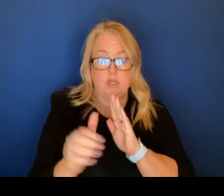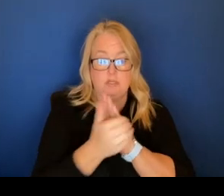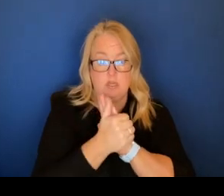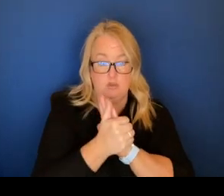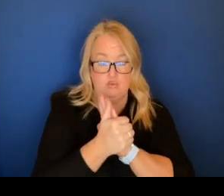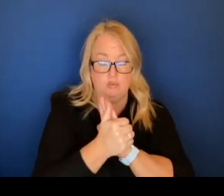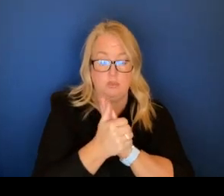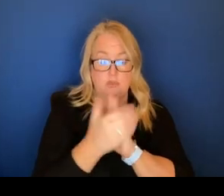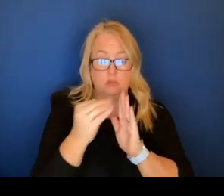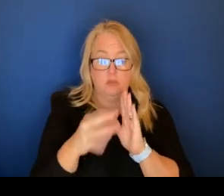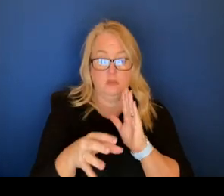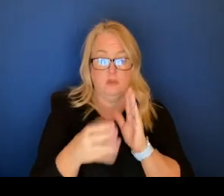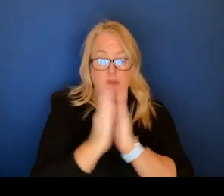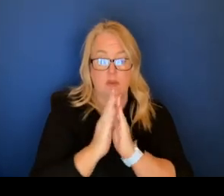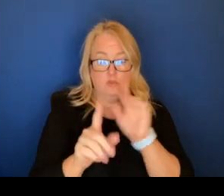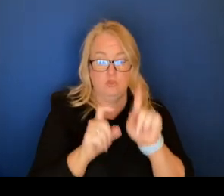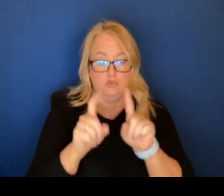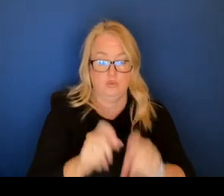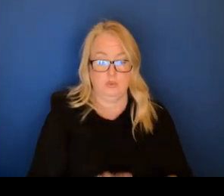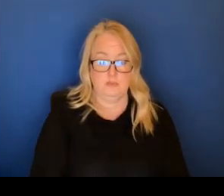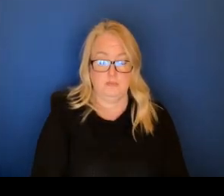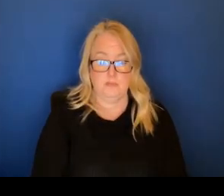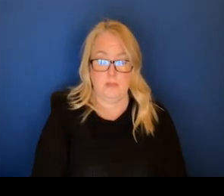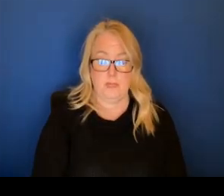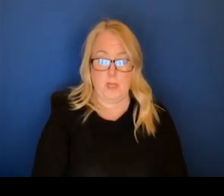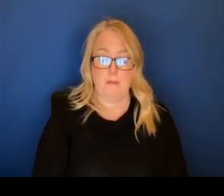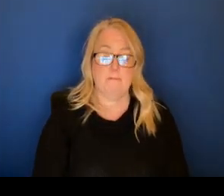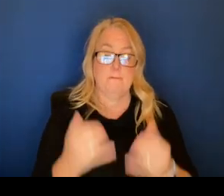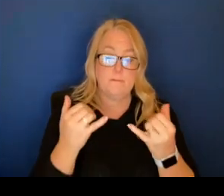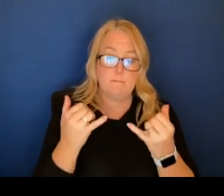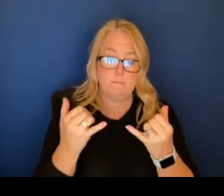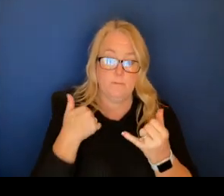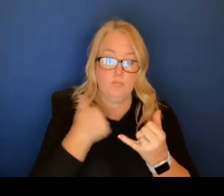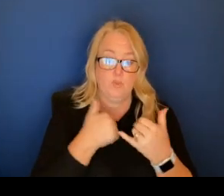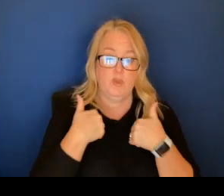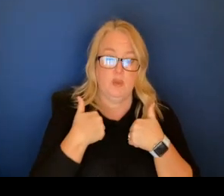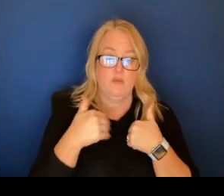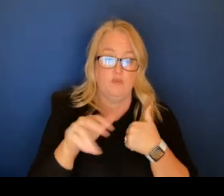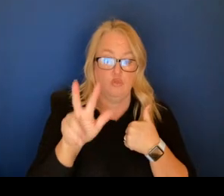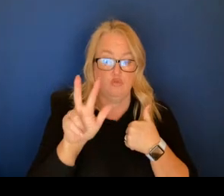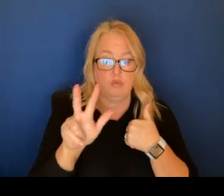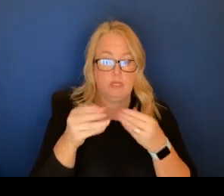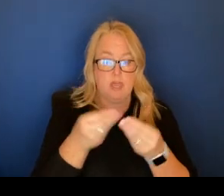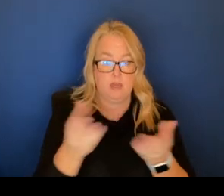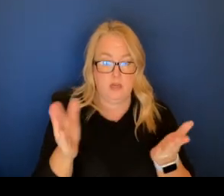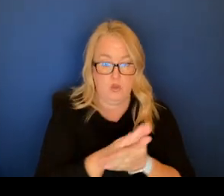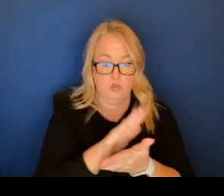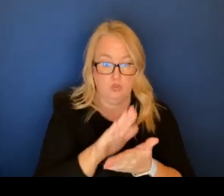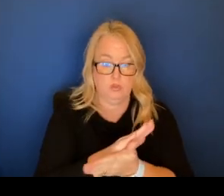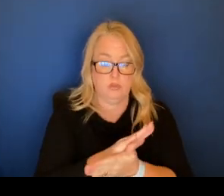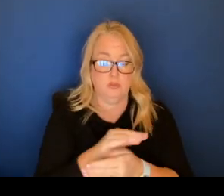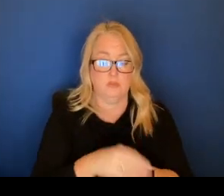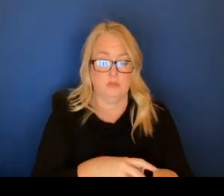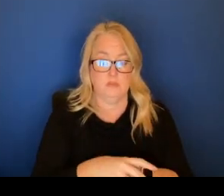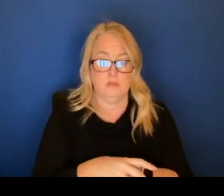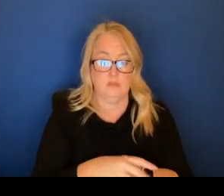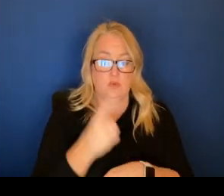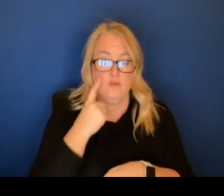handouts, and ask any questions. Today, we have 3 handouts in the handout section